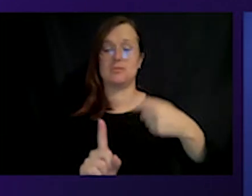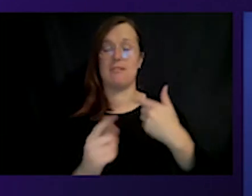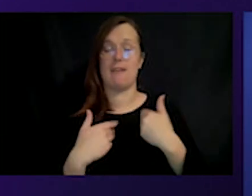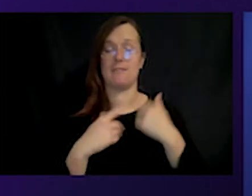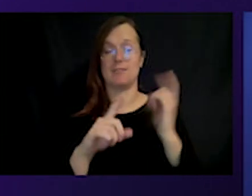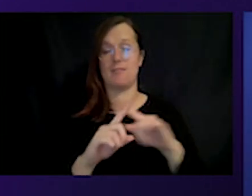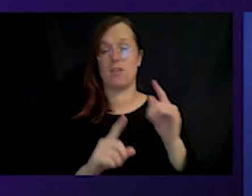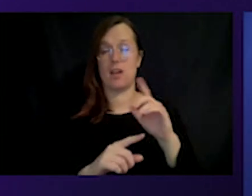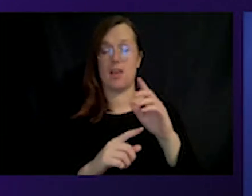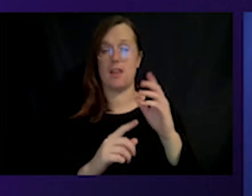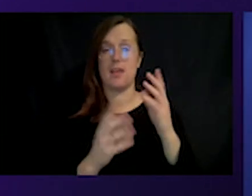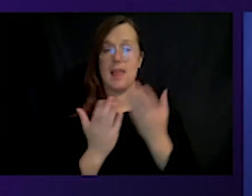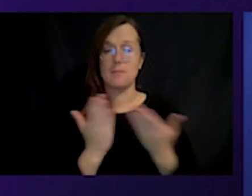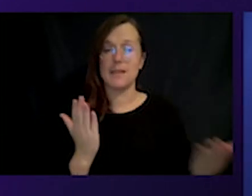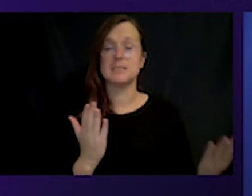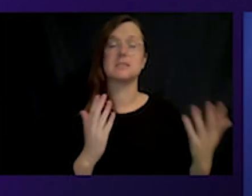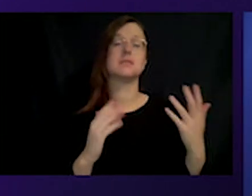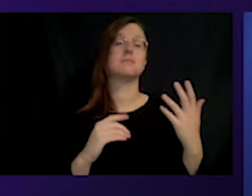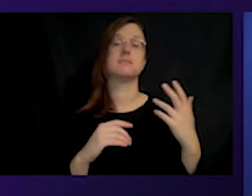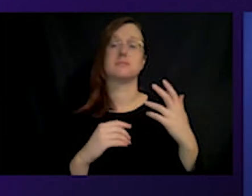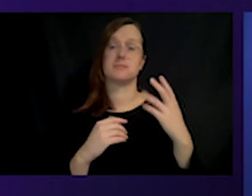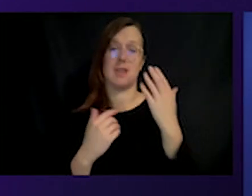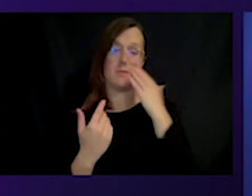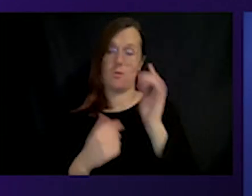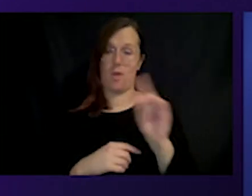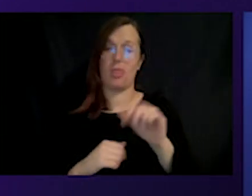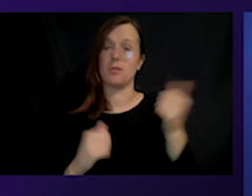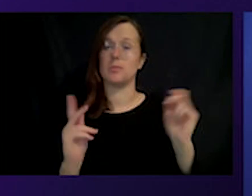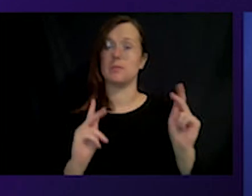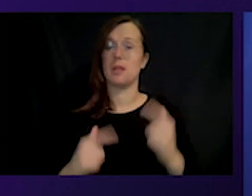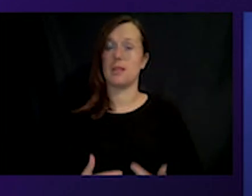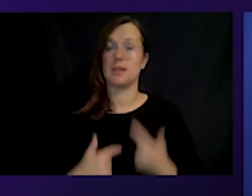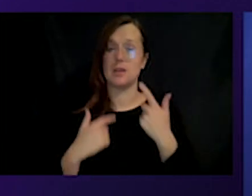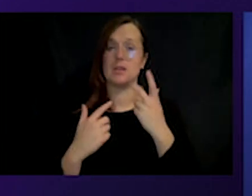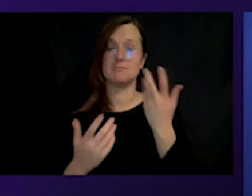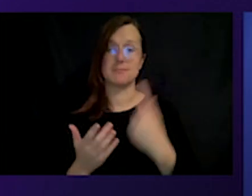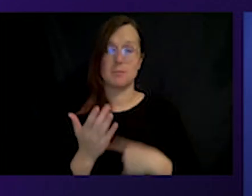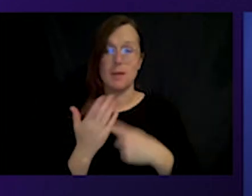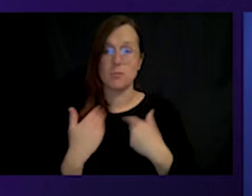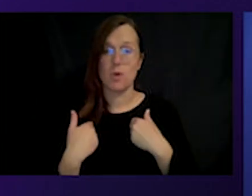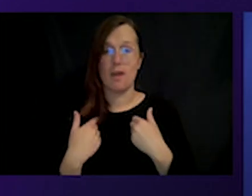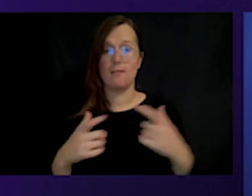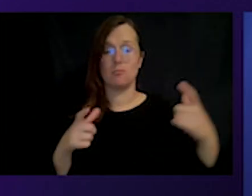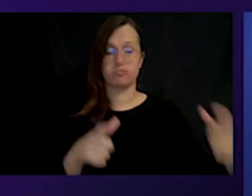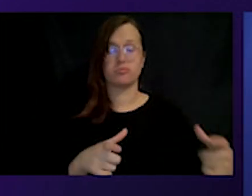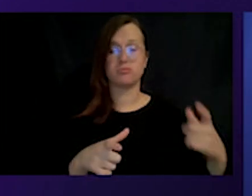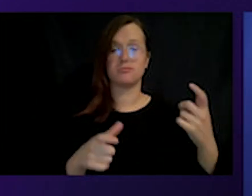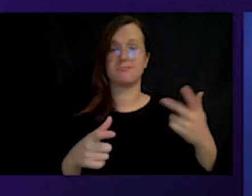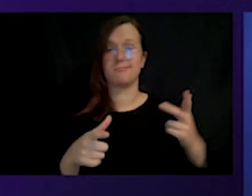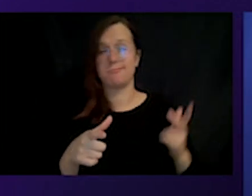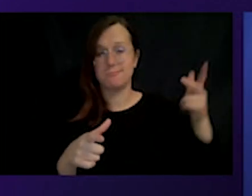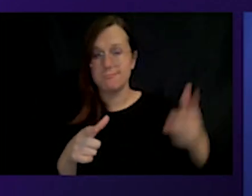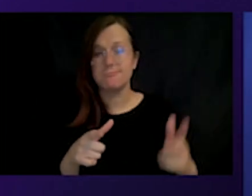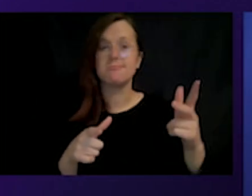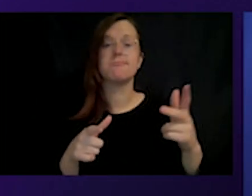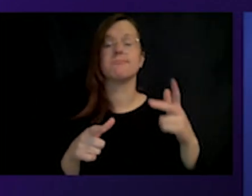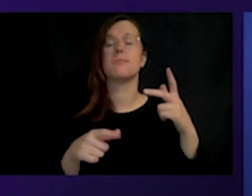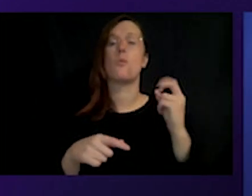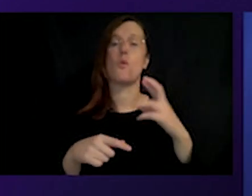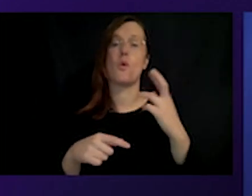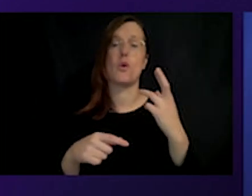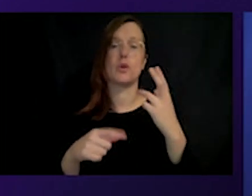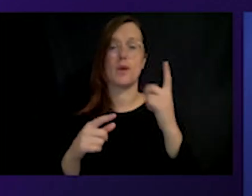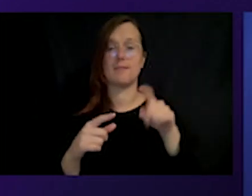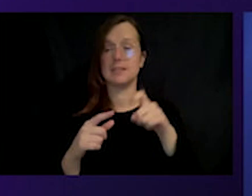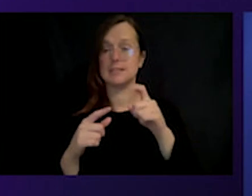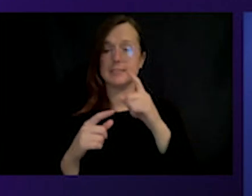like that. I mean, I don't know about where other people live, but sometimes there's a pothole in the road and things like that, and you have to simulate maybe how to avoid it or what to